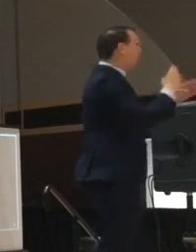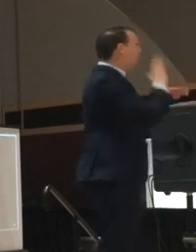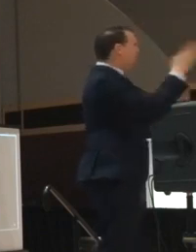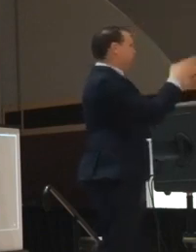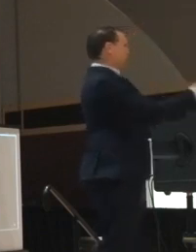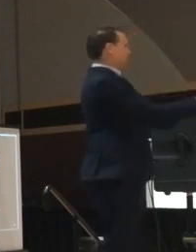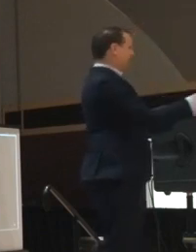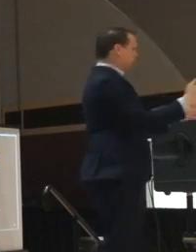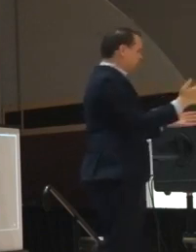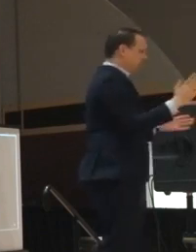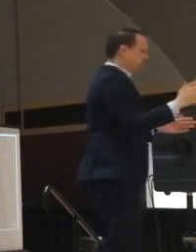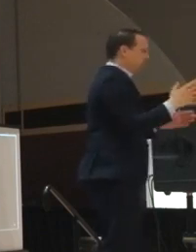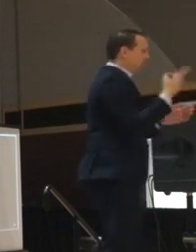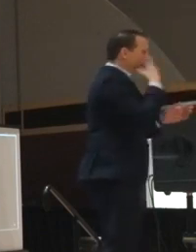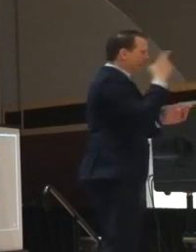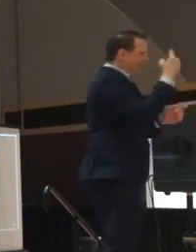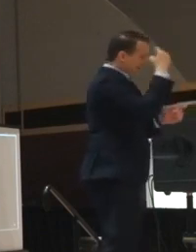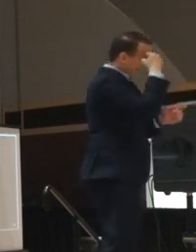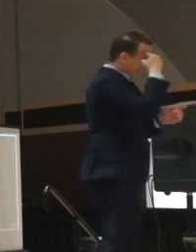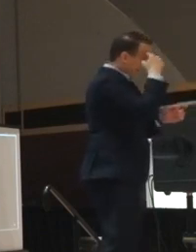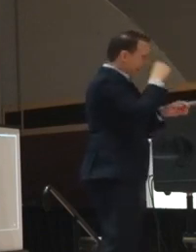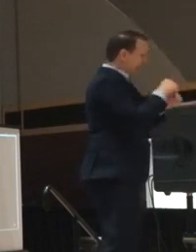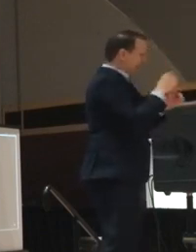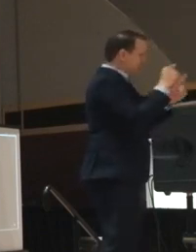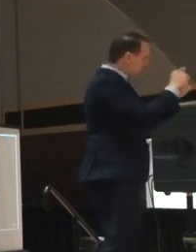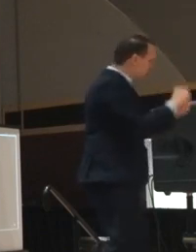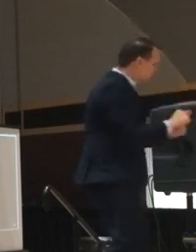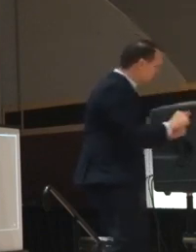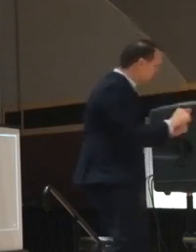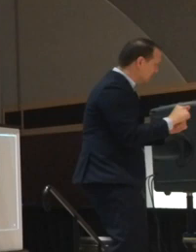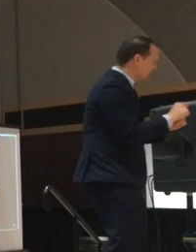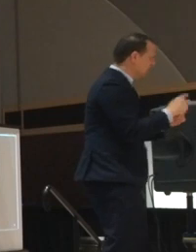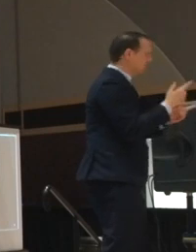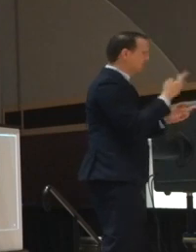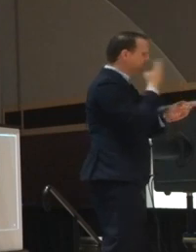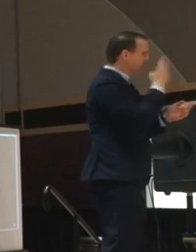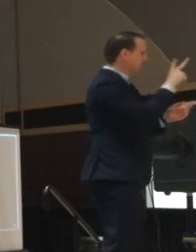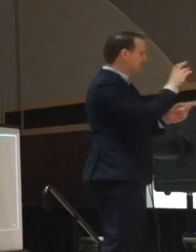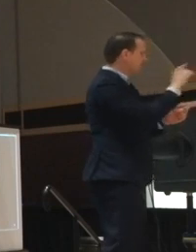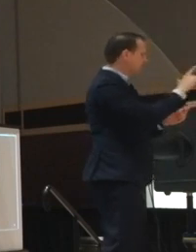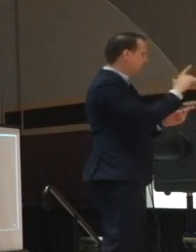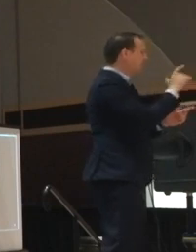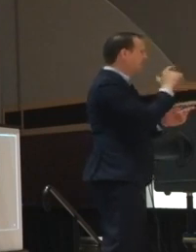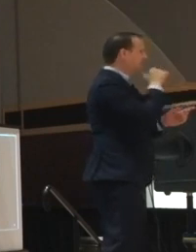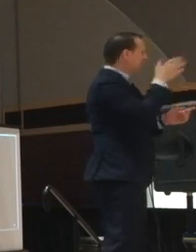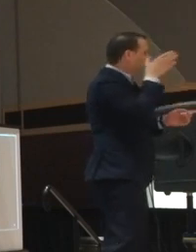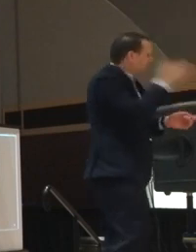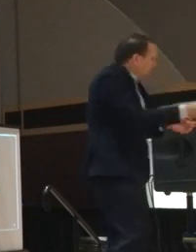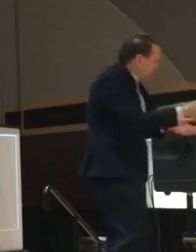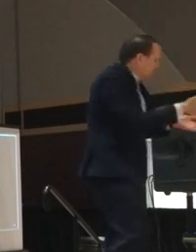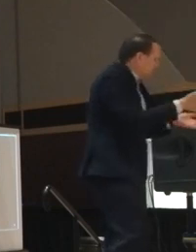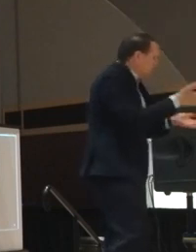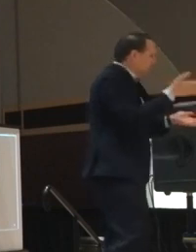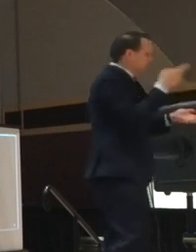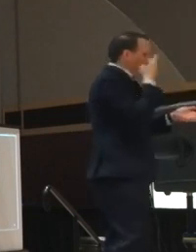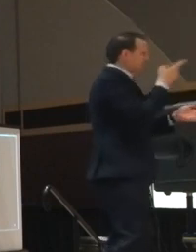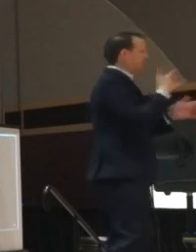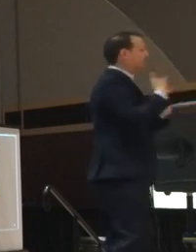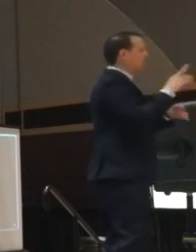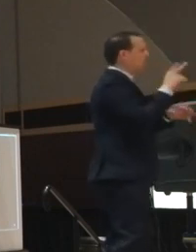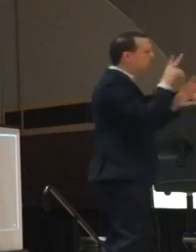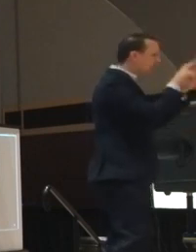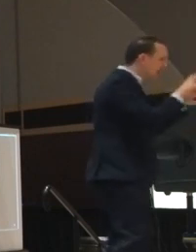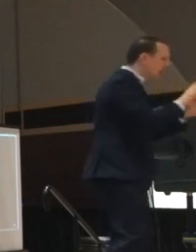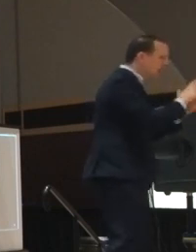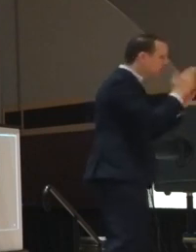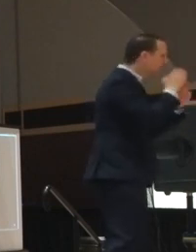overgeneralization. Because they think totally in words. Yeah, you ought to see a verbal thinker's idea of a risk analysis. Oh, man.